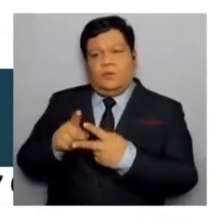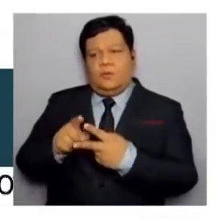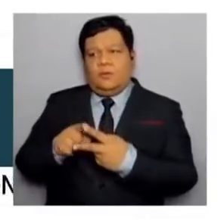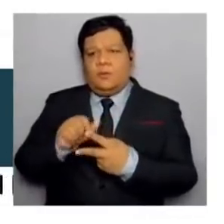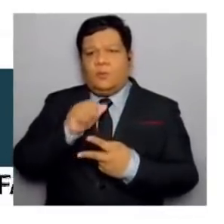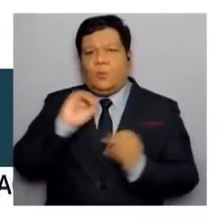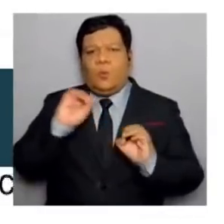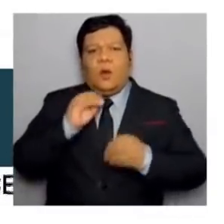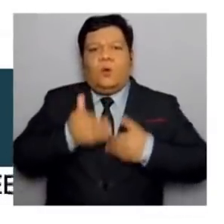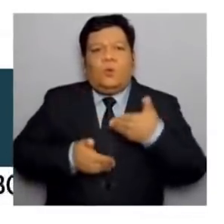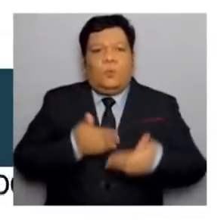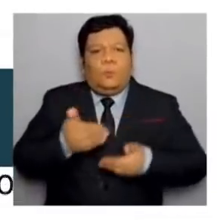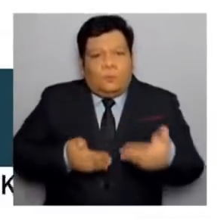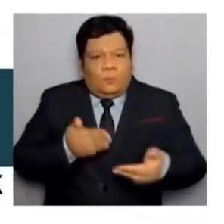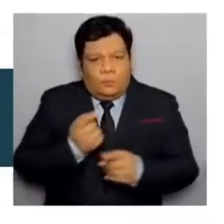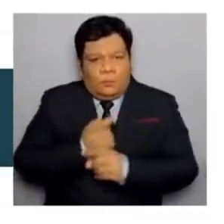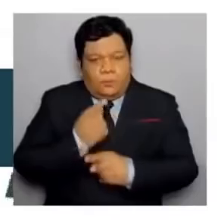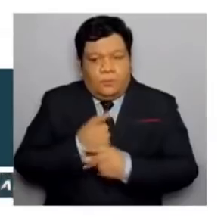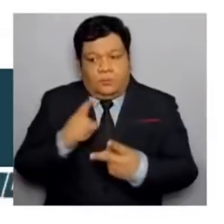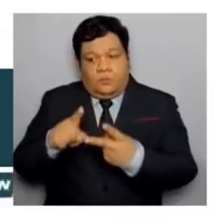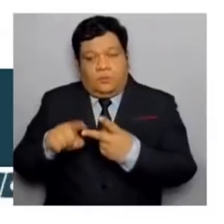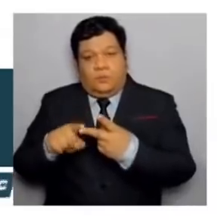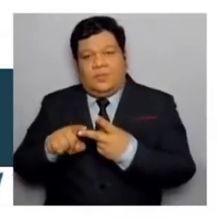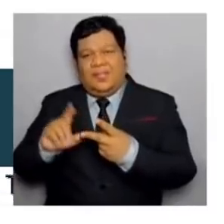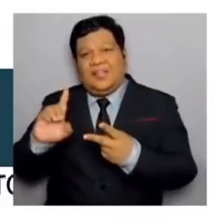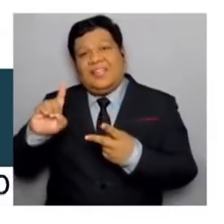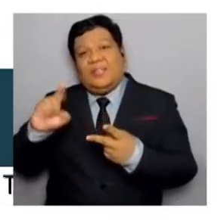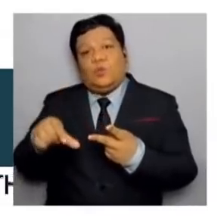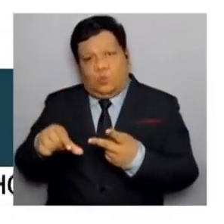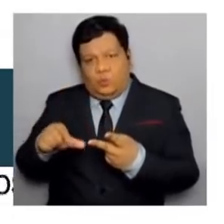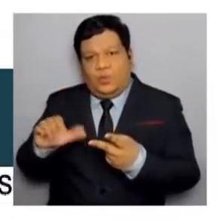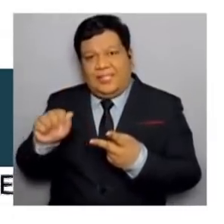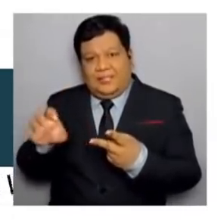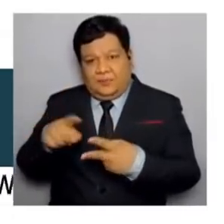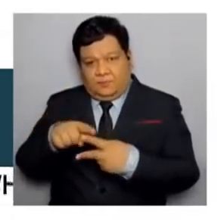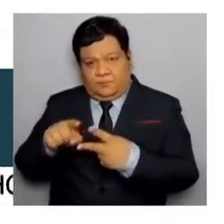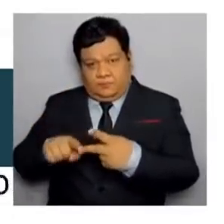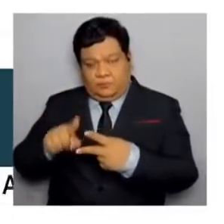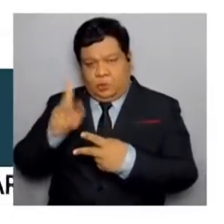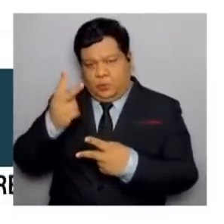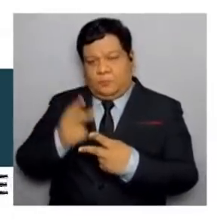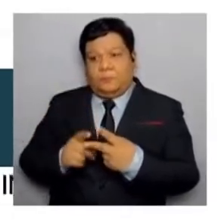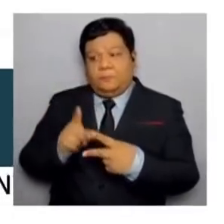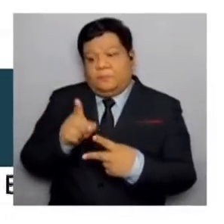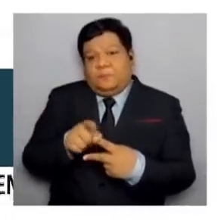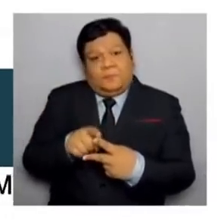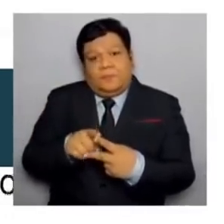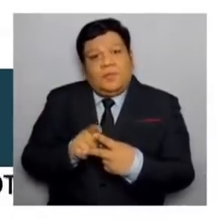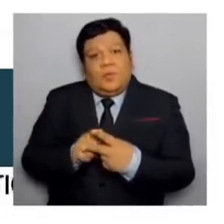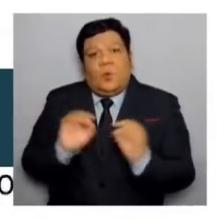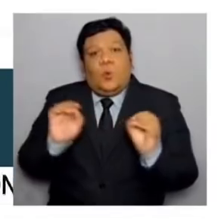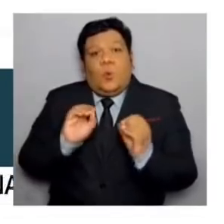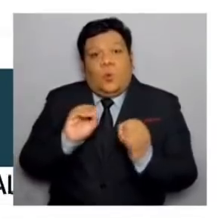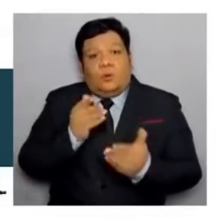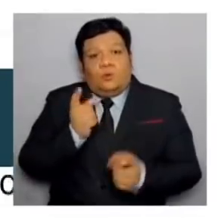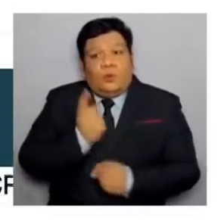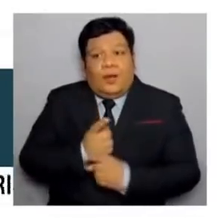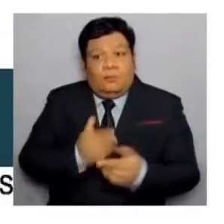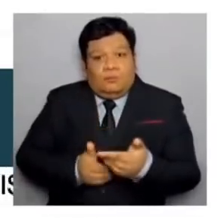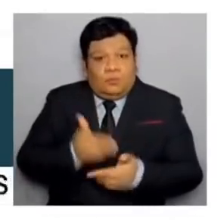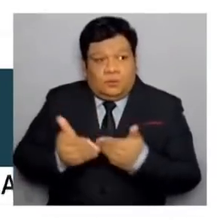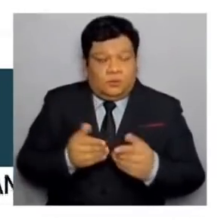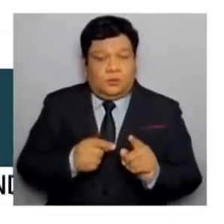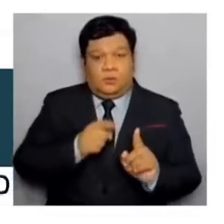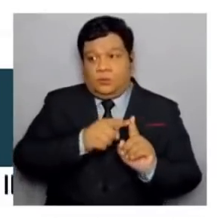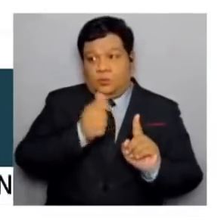and the second, ito po yung mga disqualification cases. Mm-hmm. Now, pag ang denied due course yung na-decided ng Korte Suprema, then